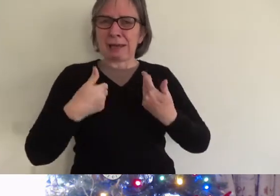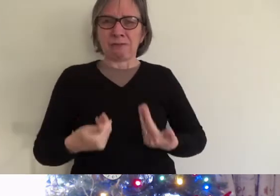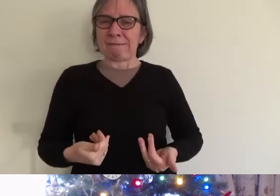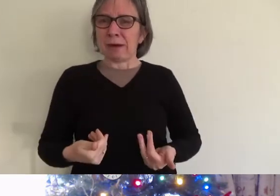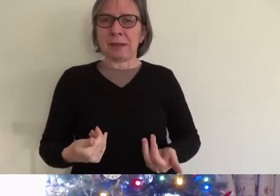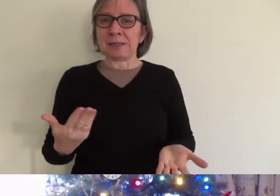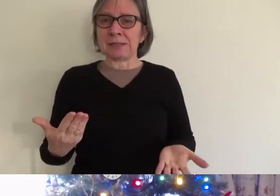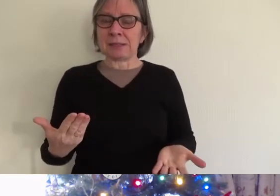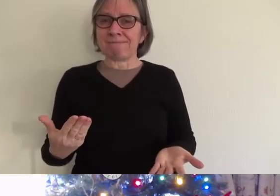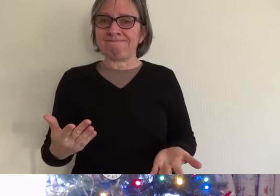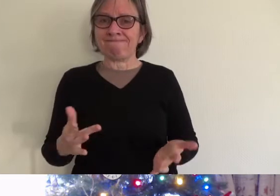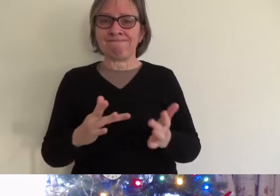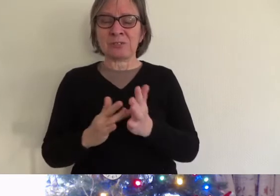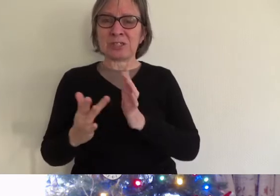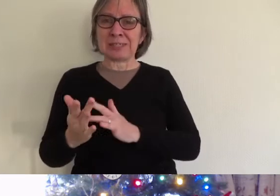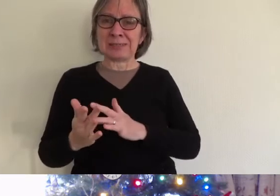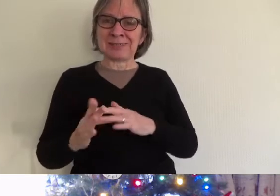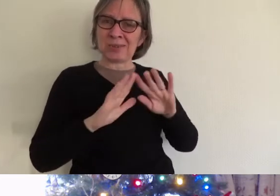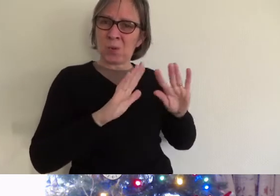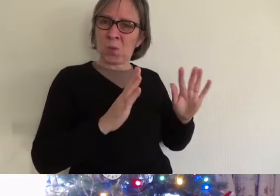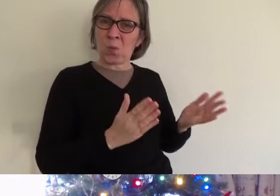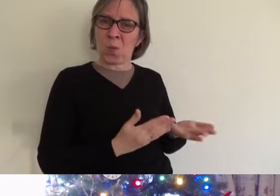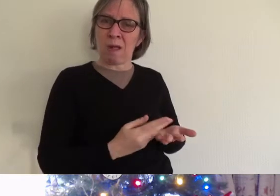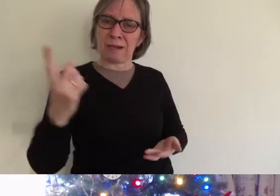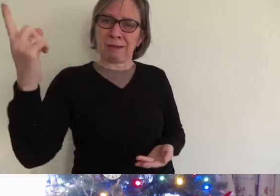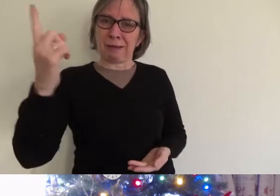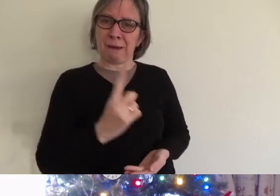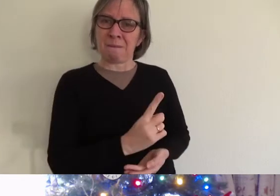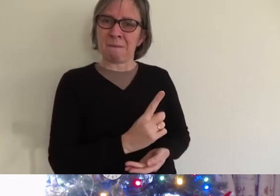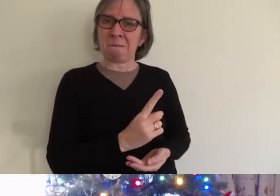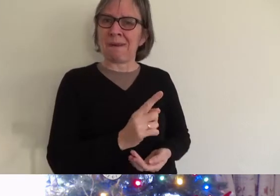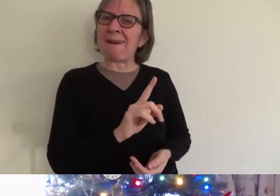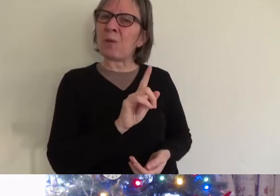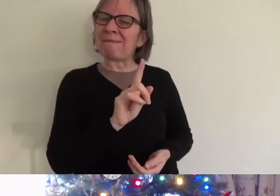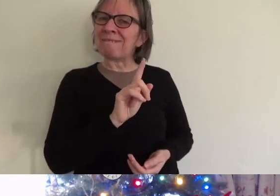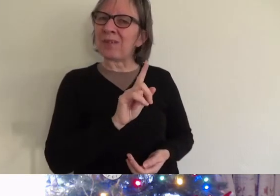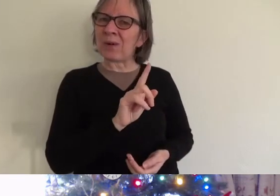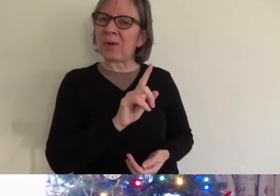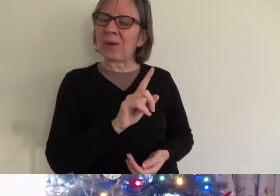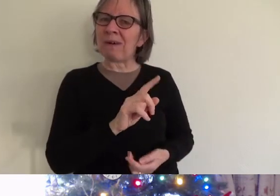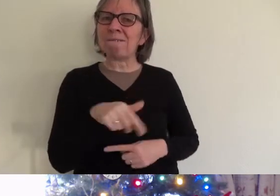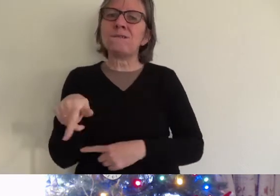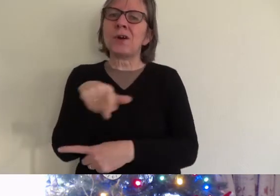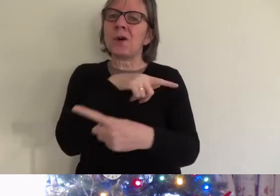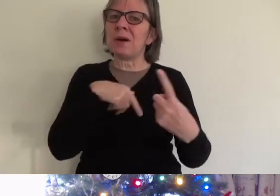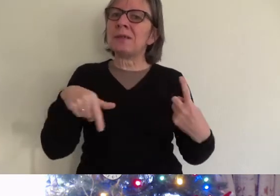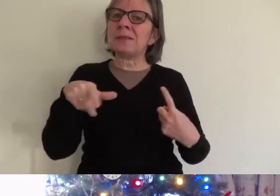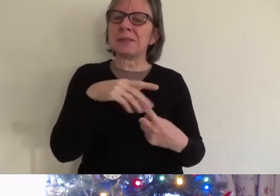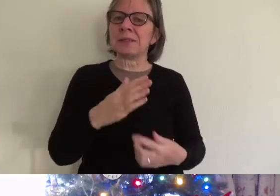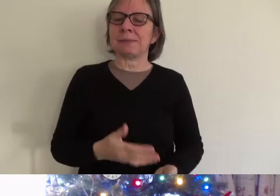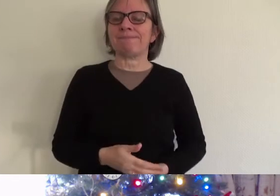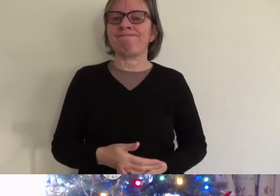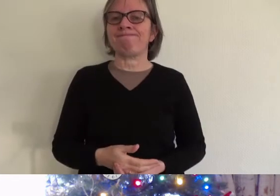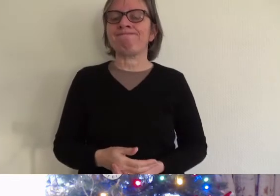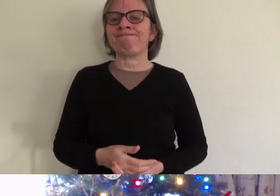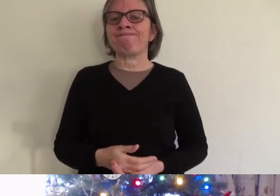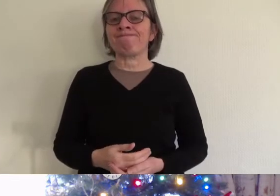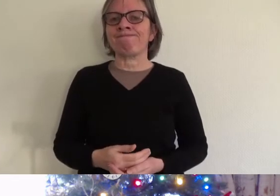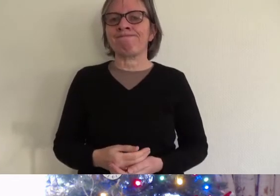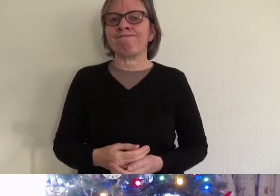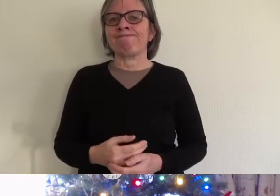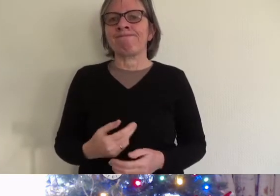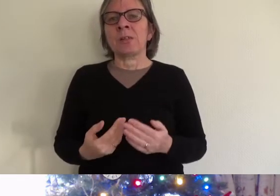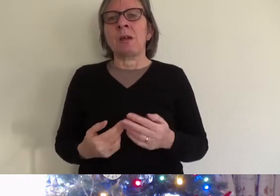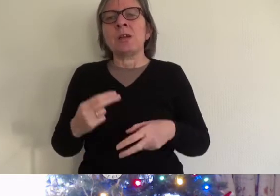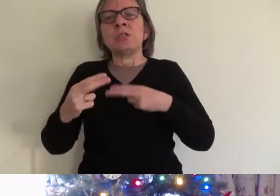fact that Jesus came into our world for a reason, for a purpose. Let's sing together, "O little town